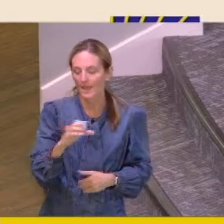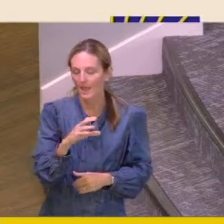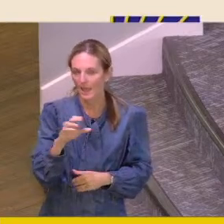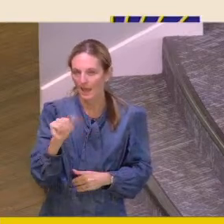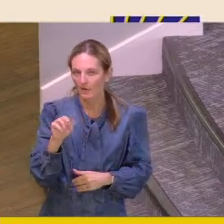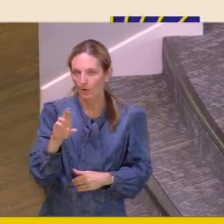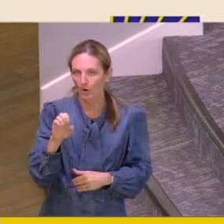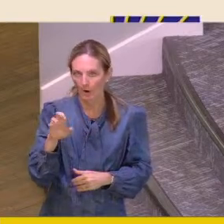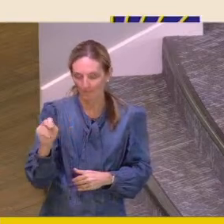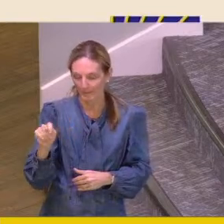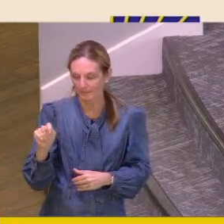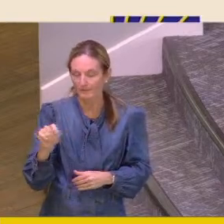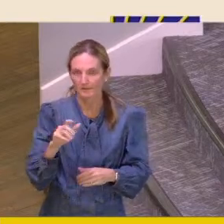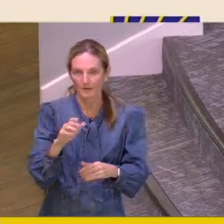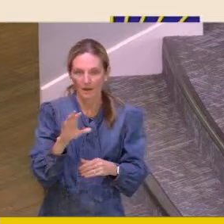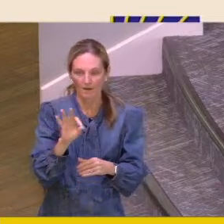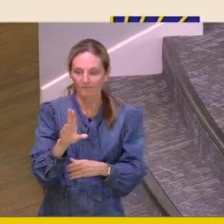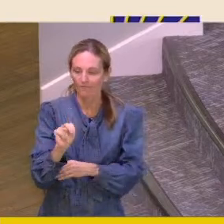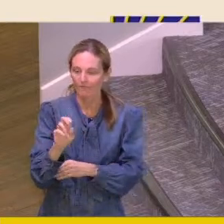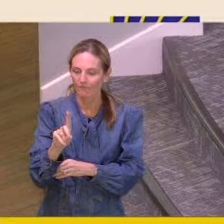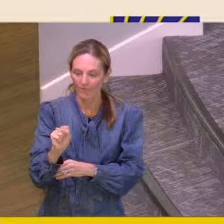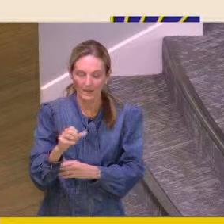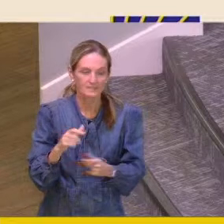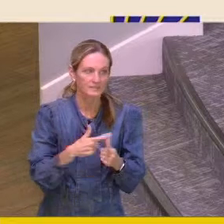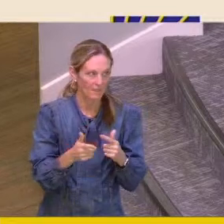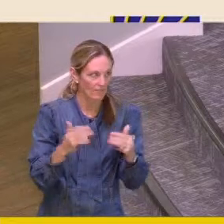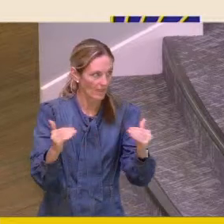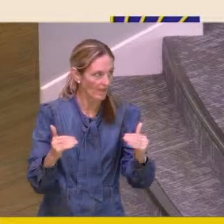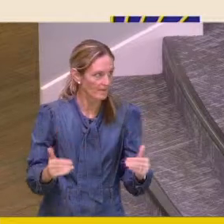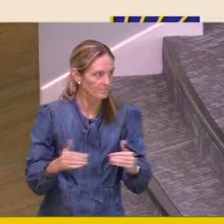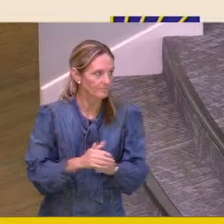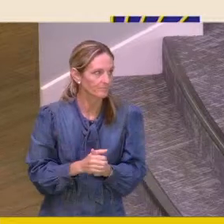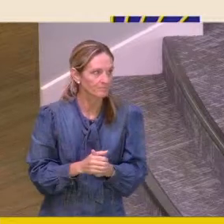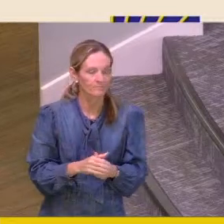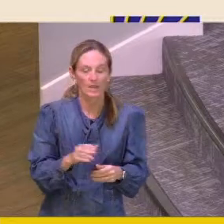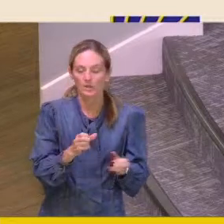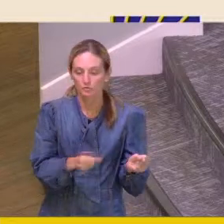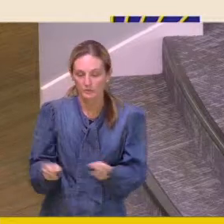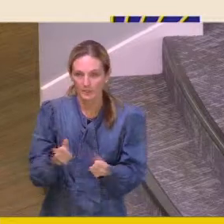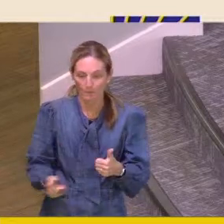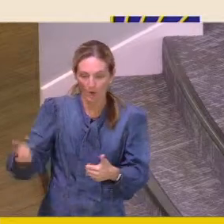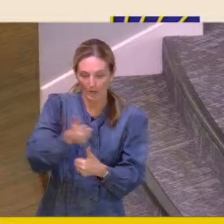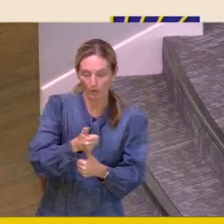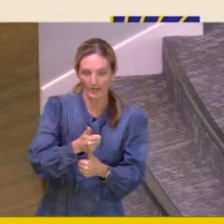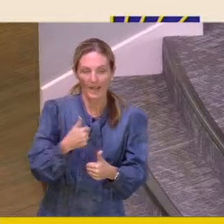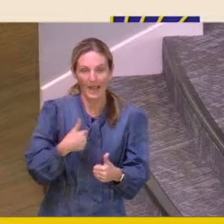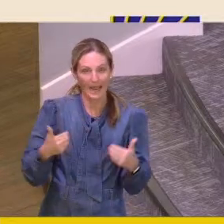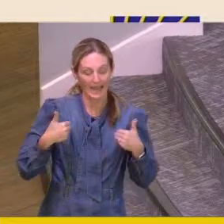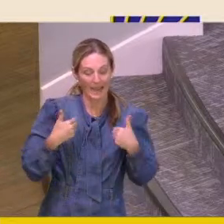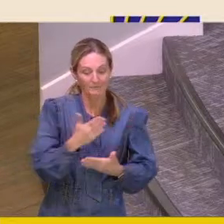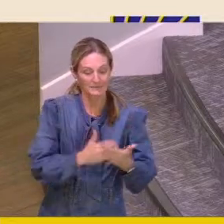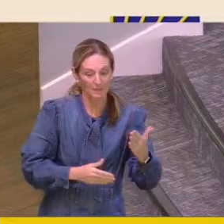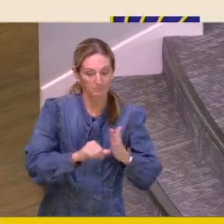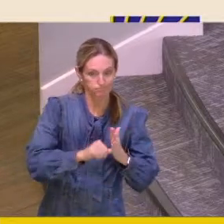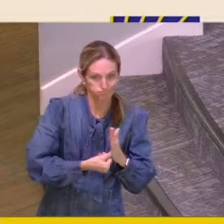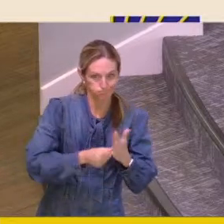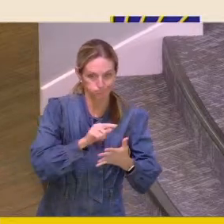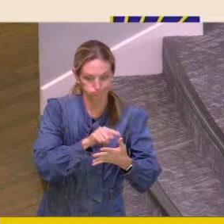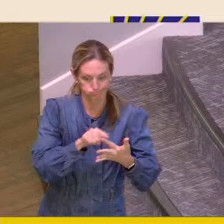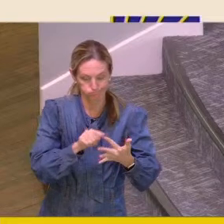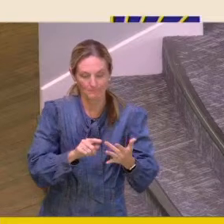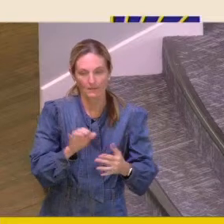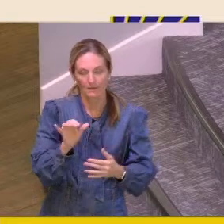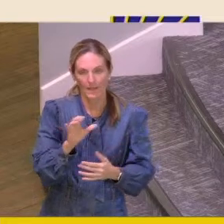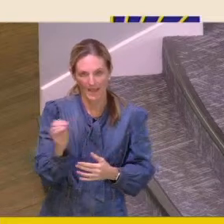After that, I'm going to briefly talk about our budgeted expenditures by strategic priority. I have specific ones highlighted that I just wanted to kind